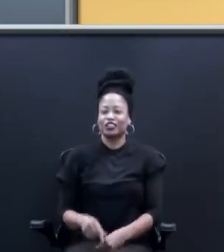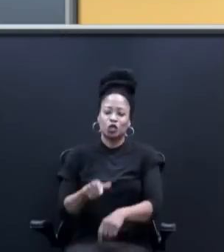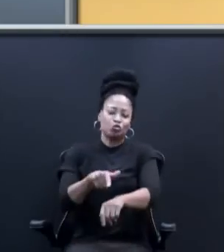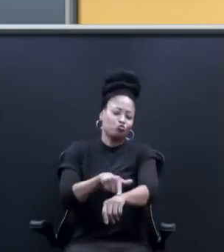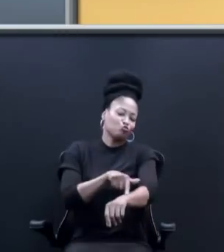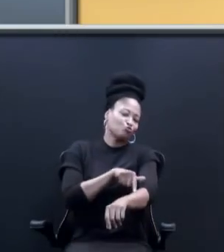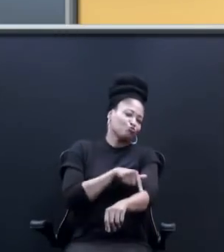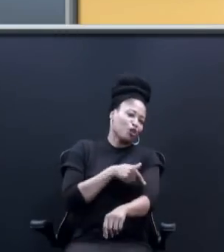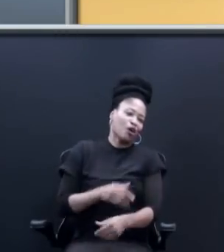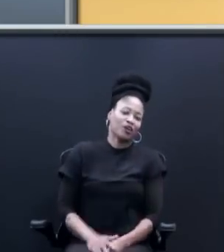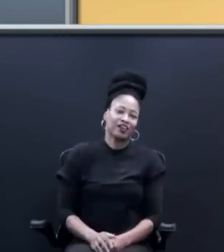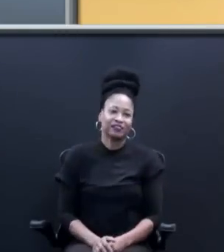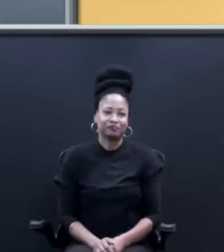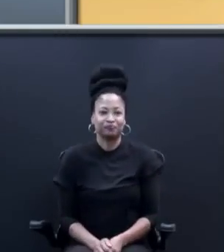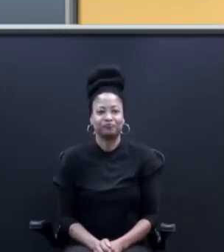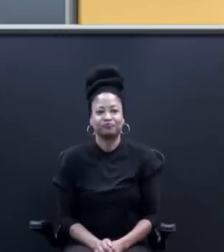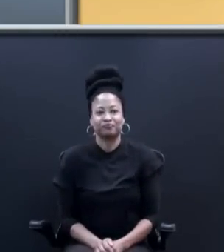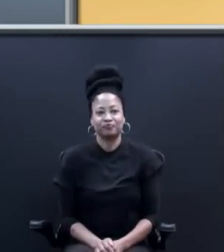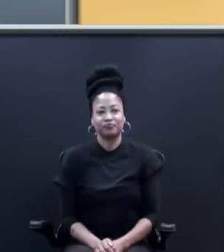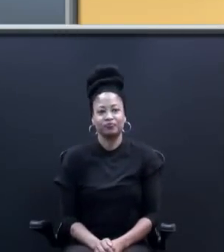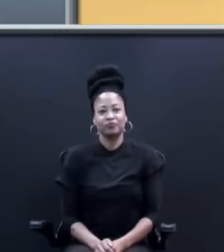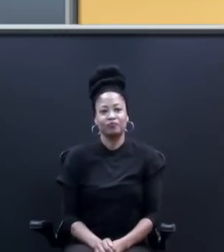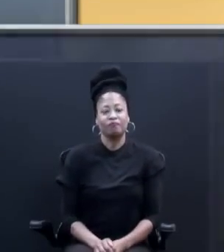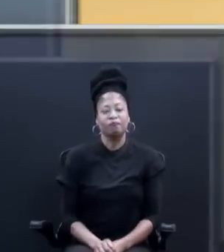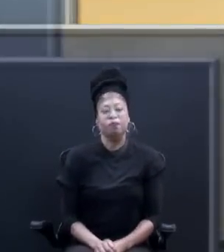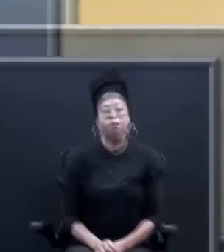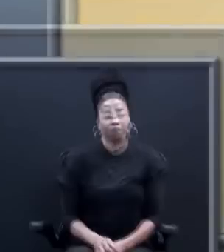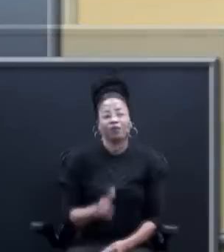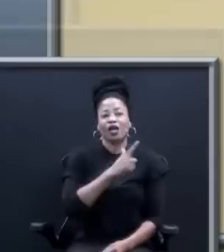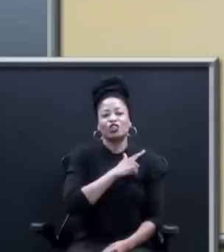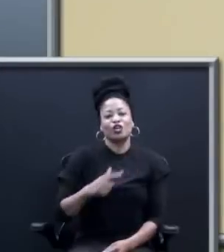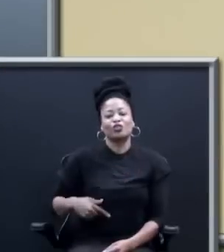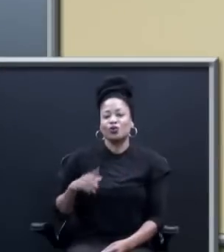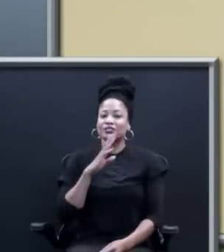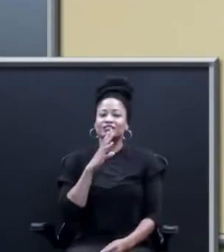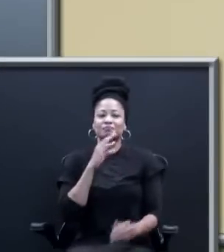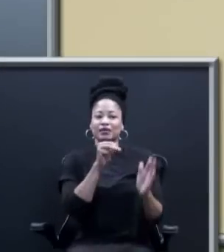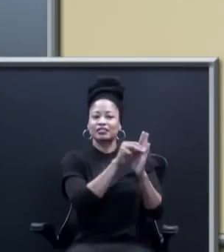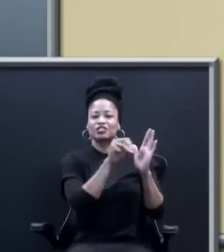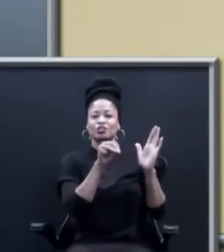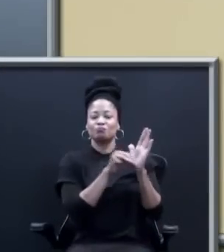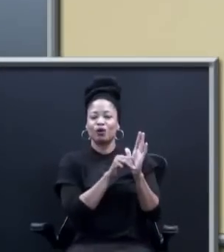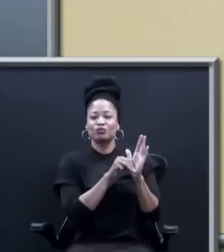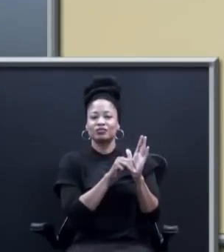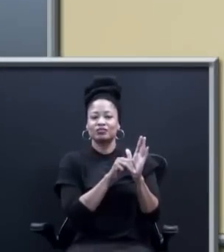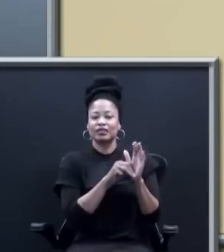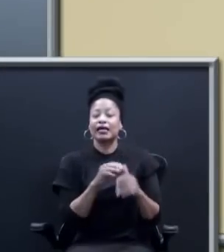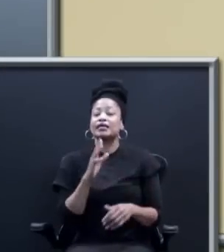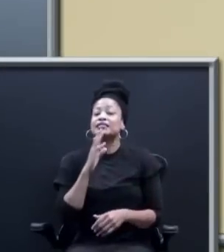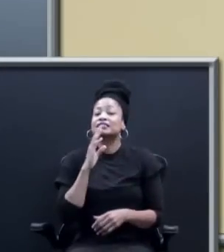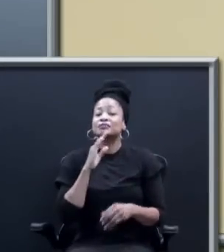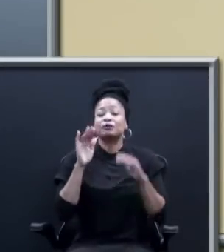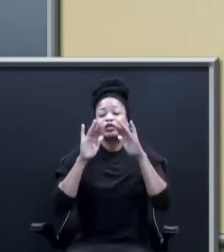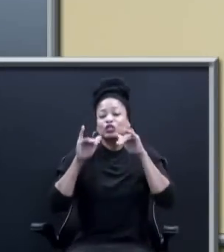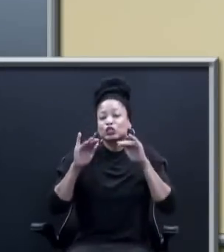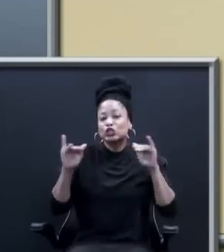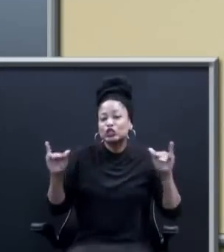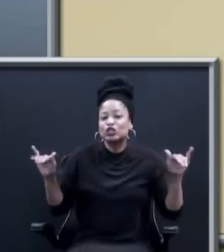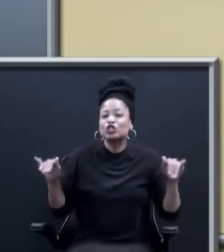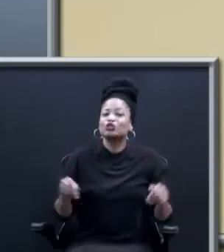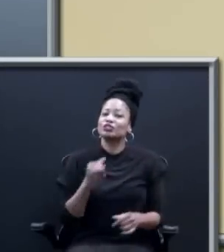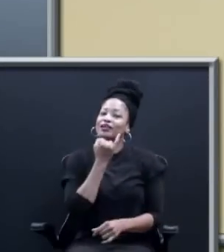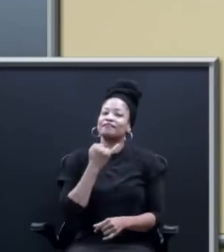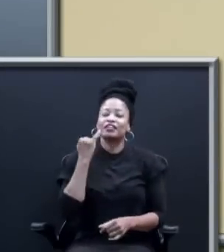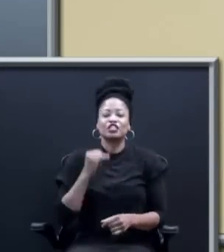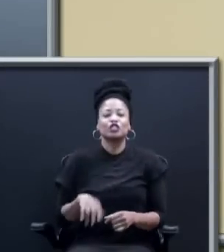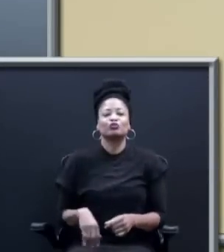verse 23. Okay, go ahead. And the Lord spake unto Moses, saying, Speak unto the children of Israel, saying,